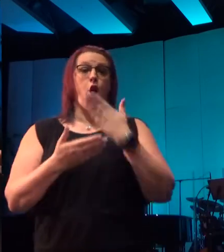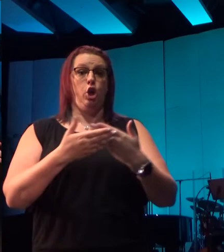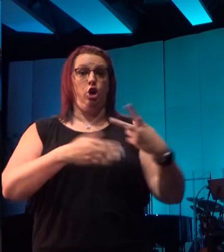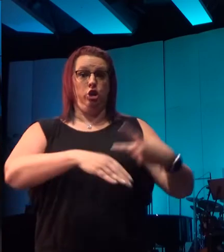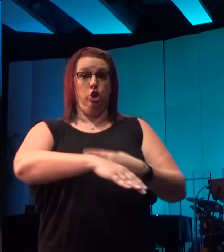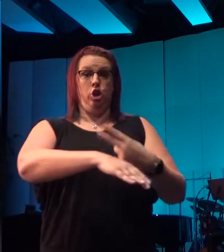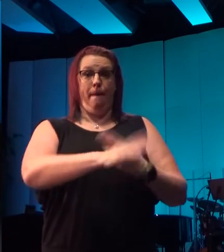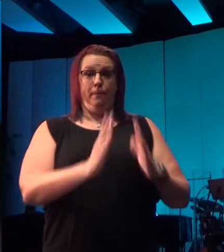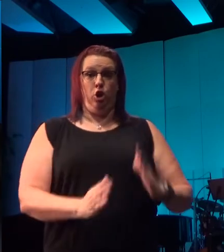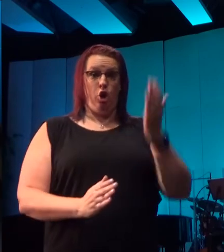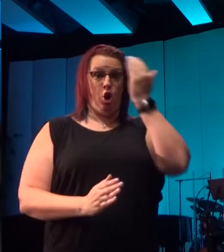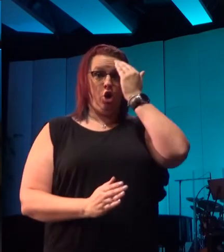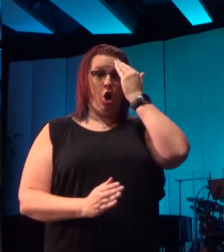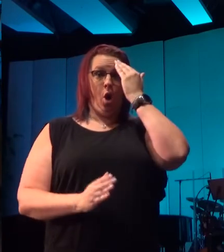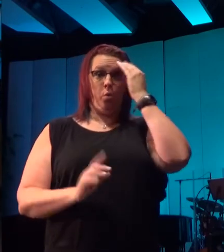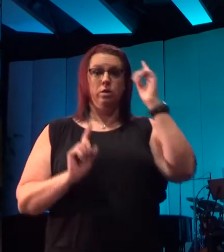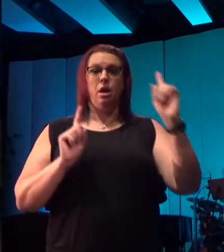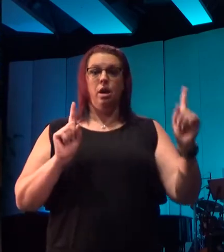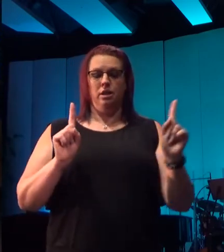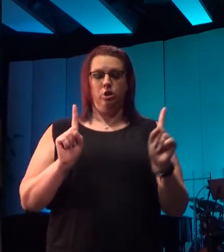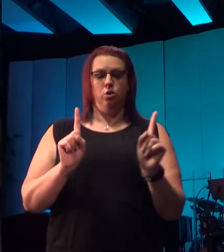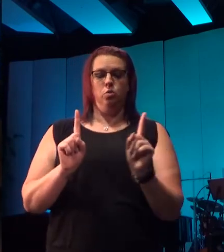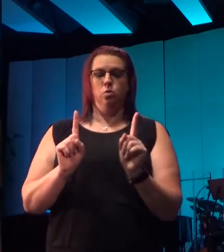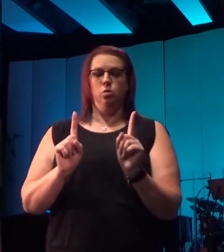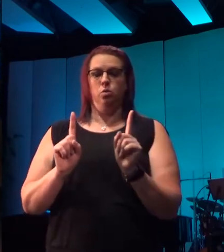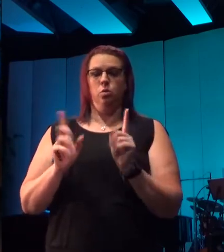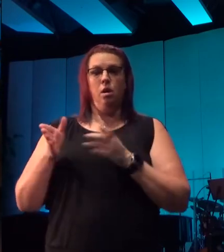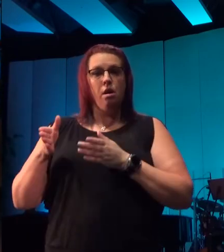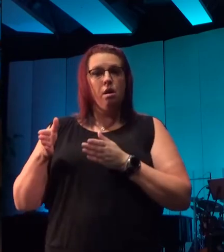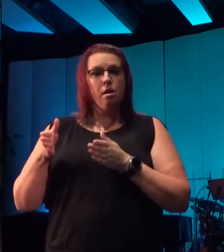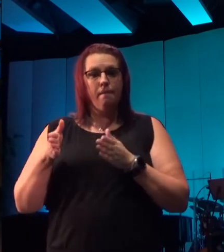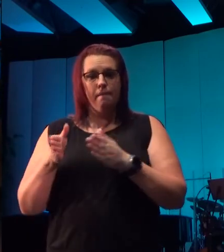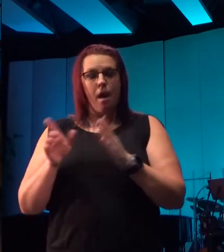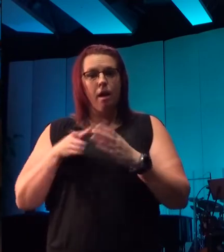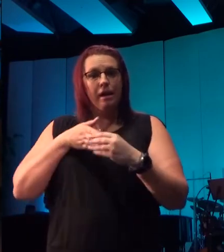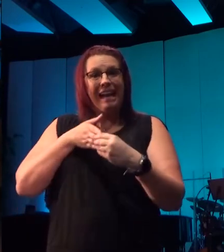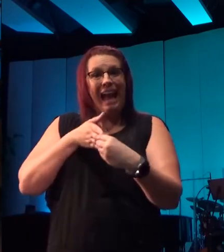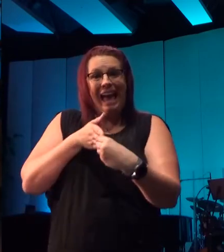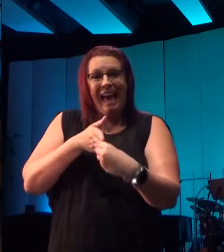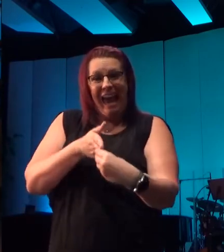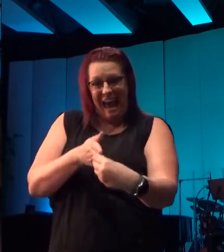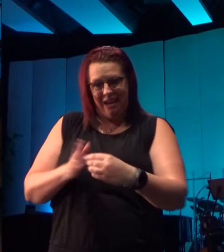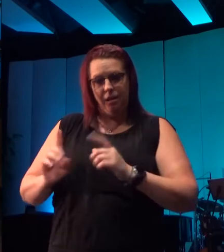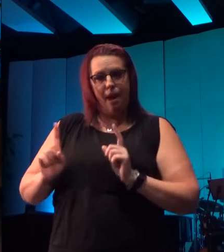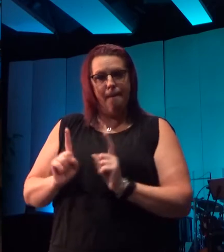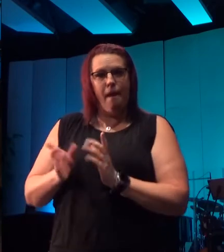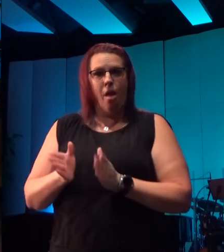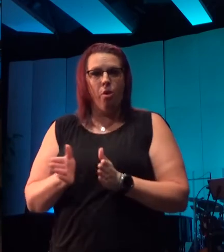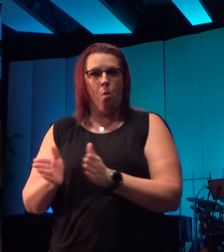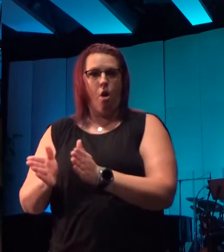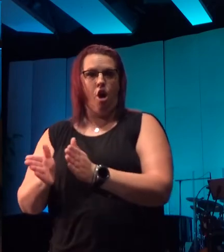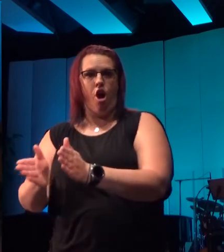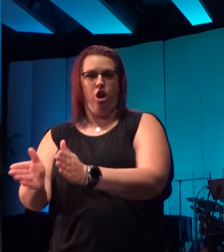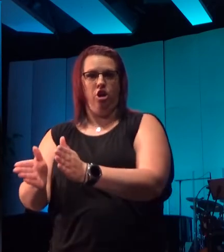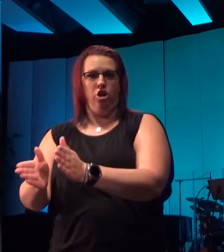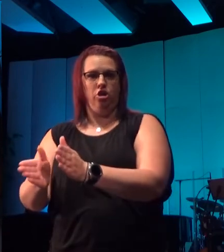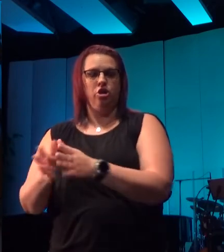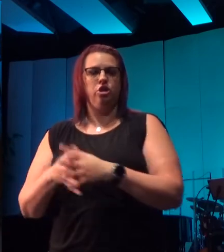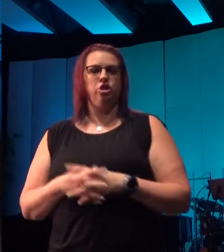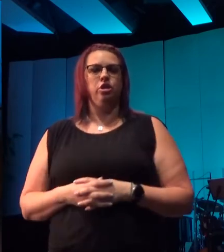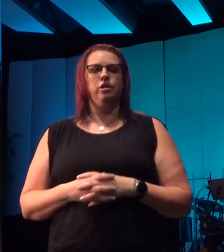knows to lead the sheep to still, safe waters where they can slake their thirst.